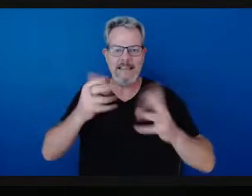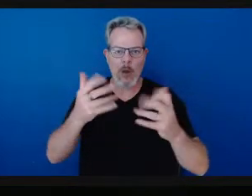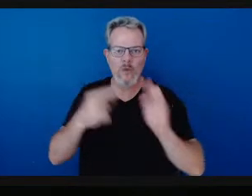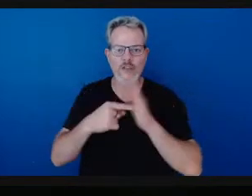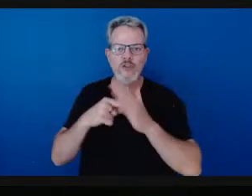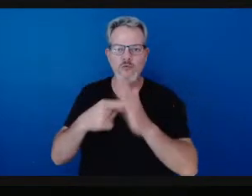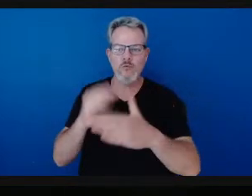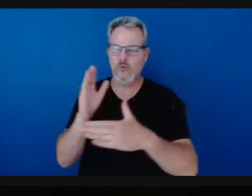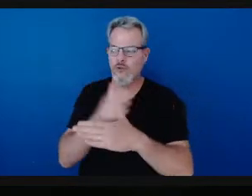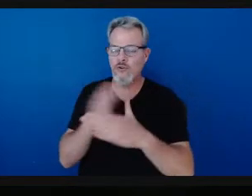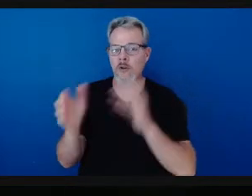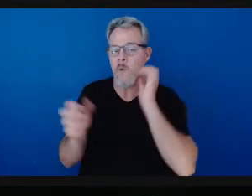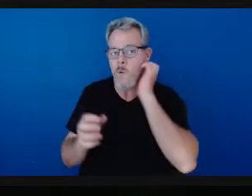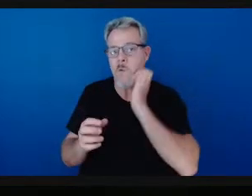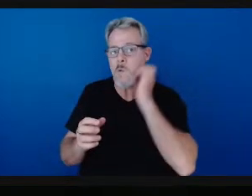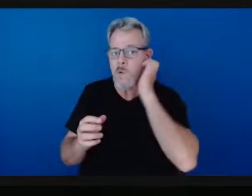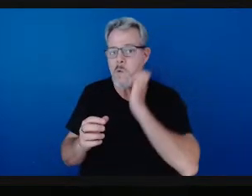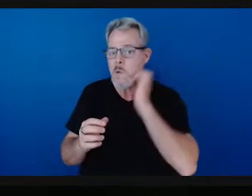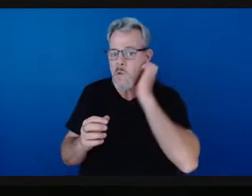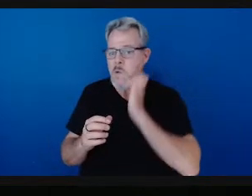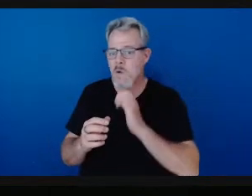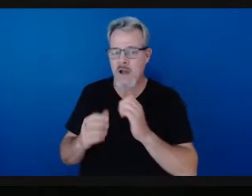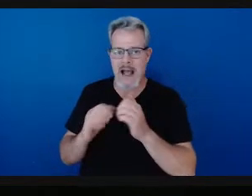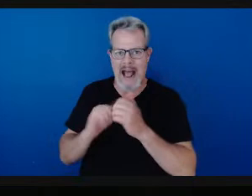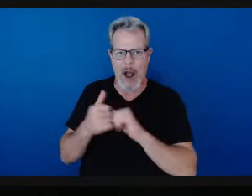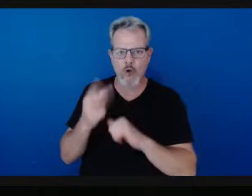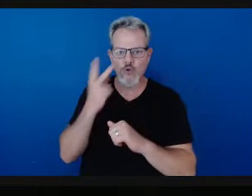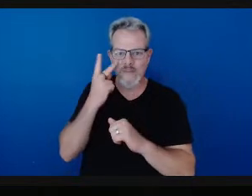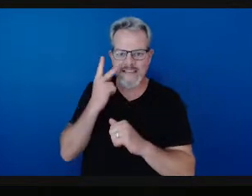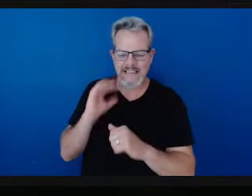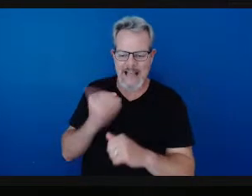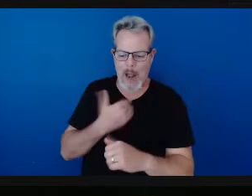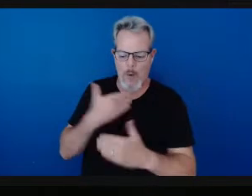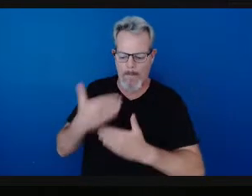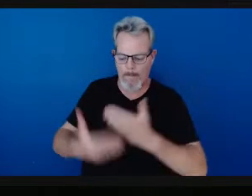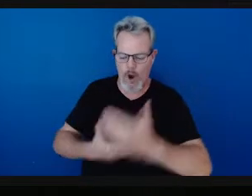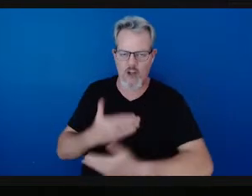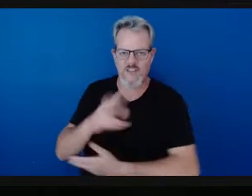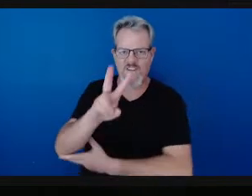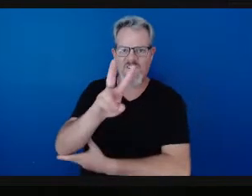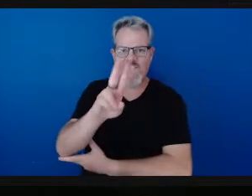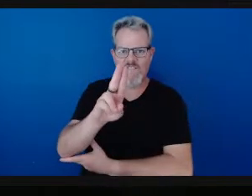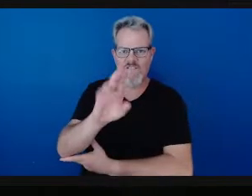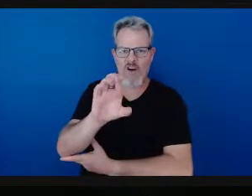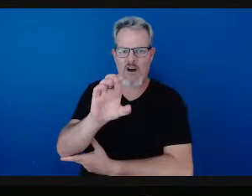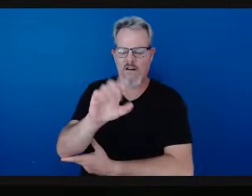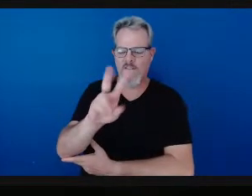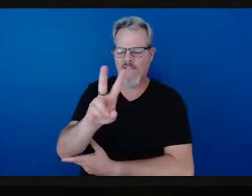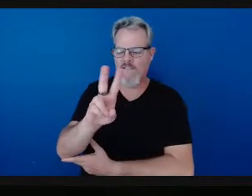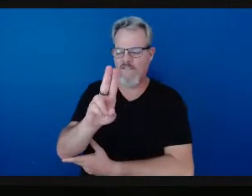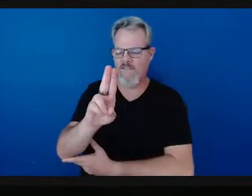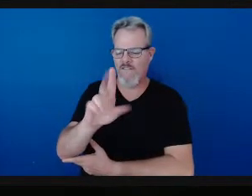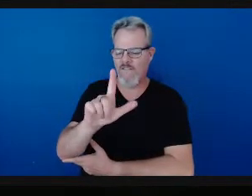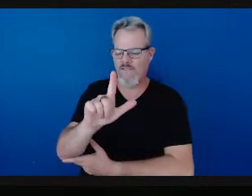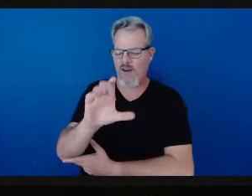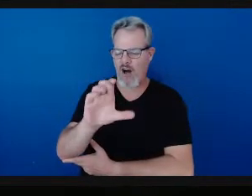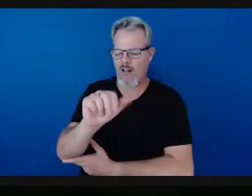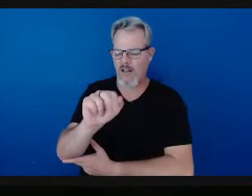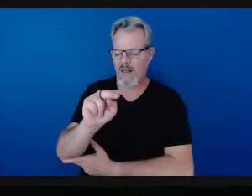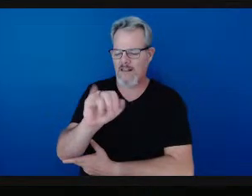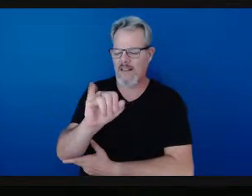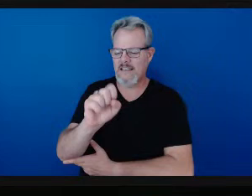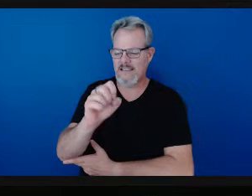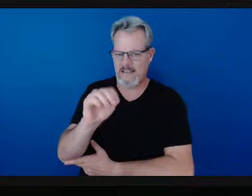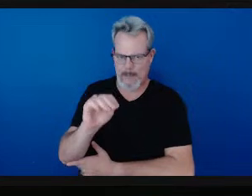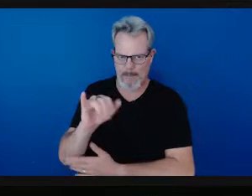you can immerse yourself with this process of volcanism, learn about it. Our ultimate mission, of course, is that we can all be better prepared